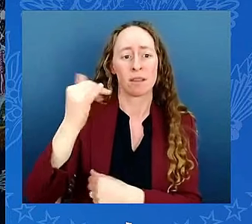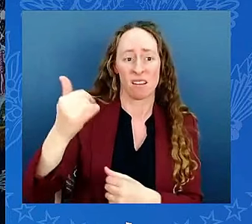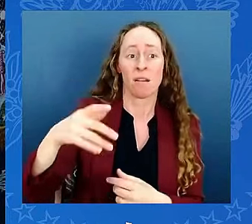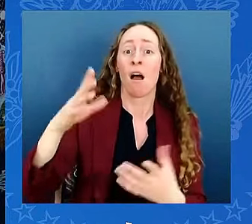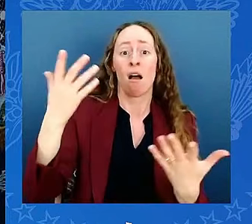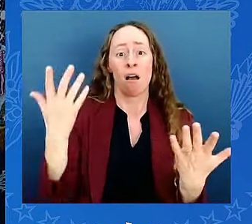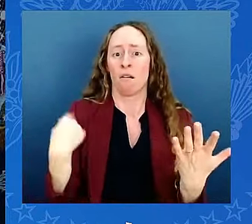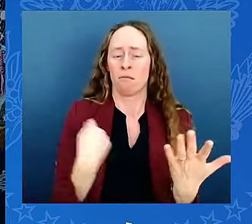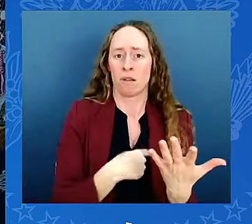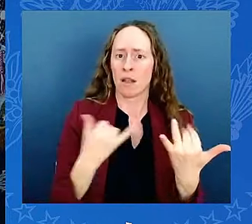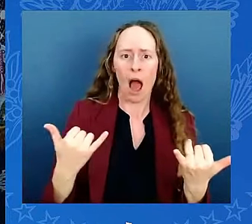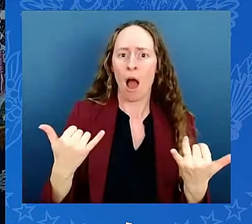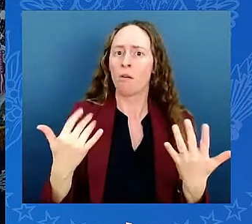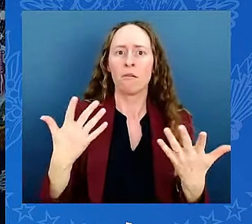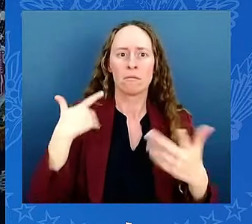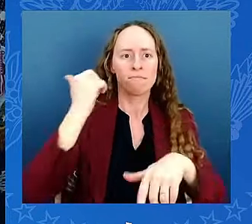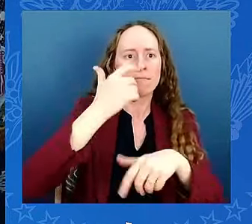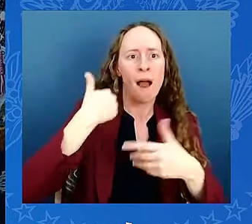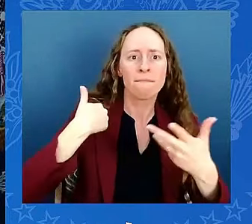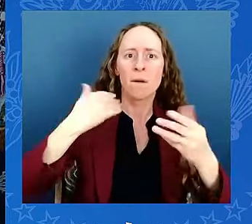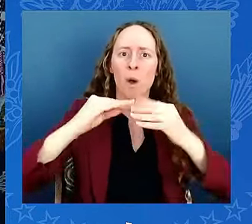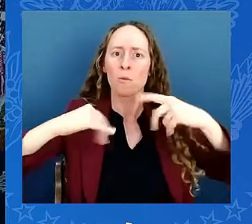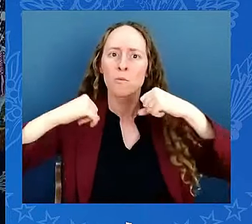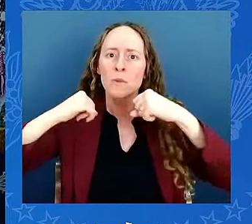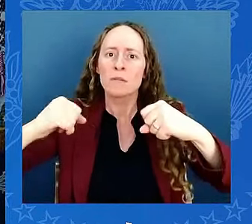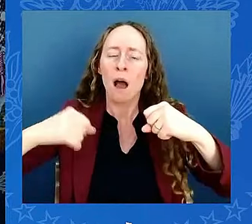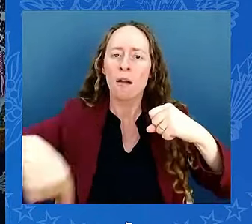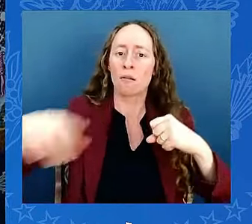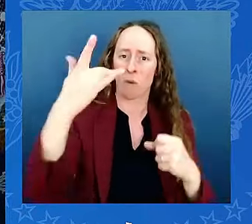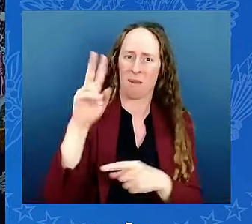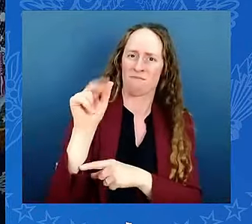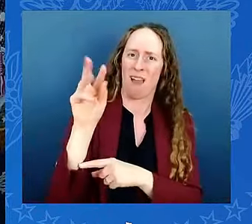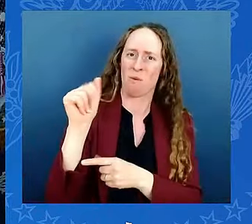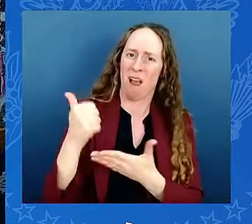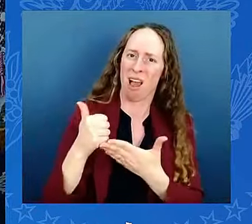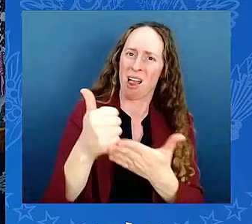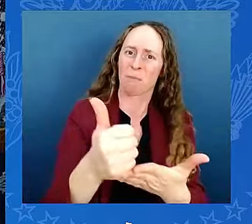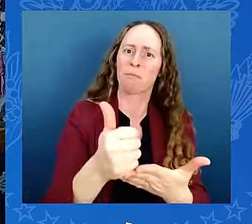for safety and justice than ever before.